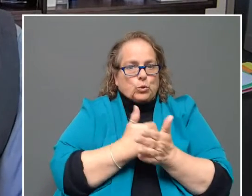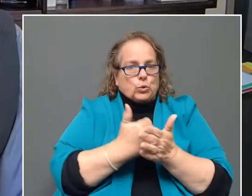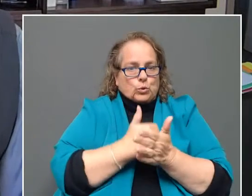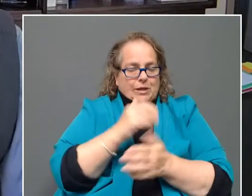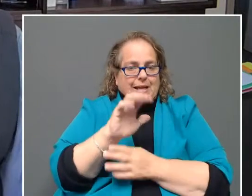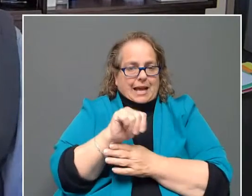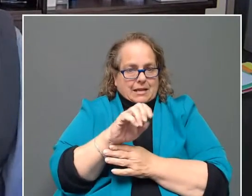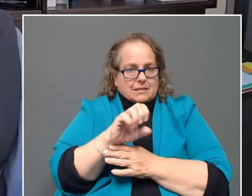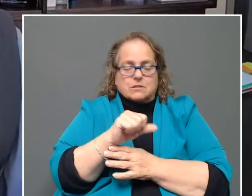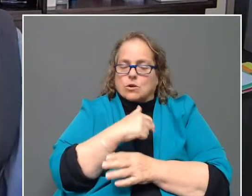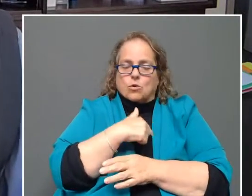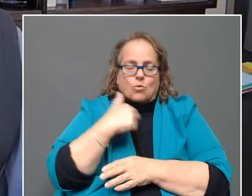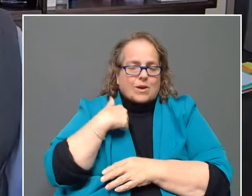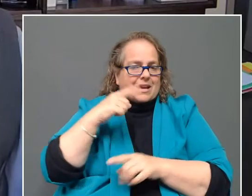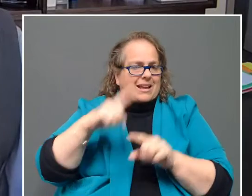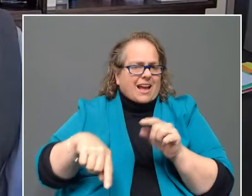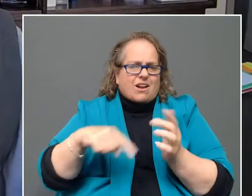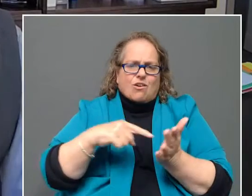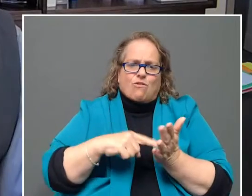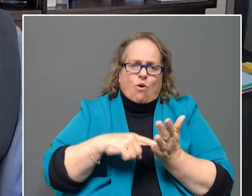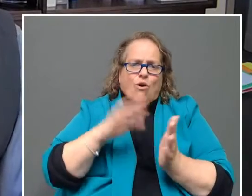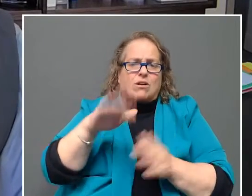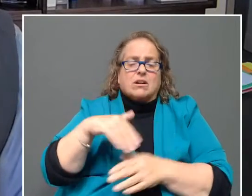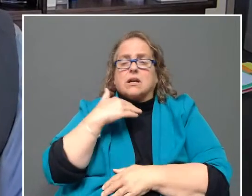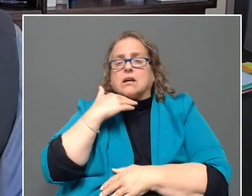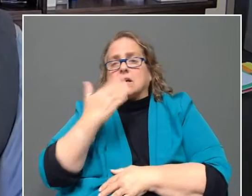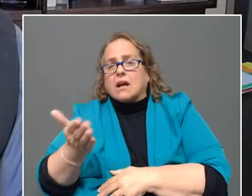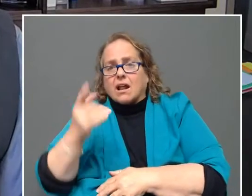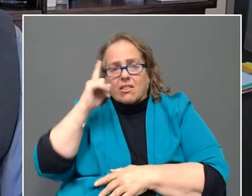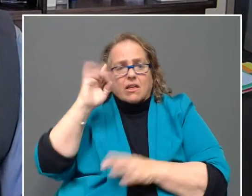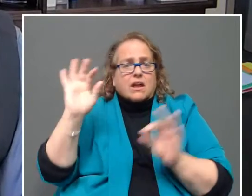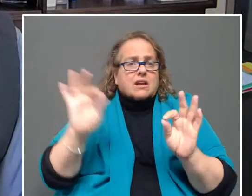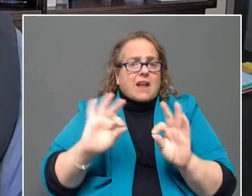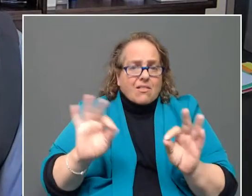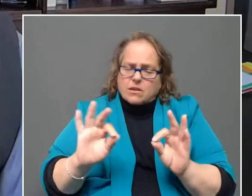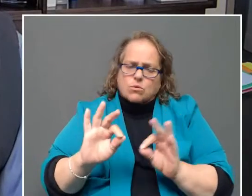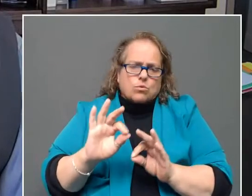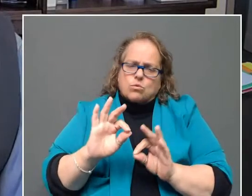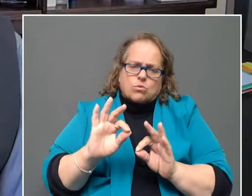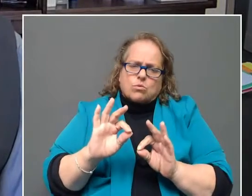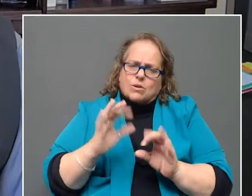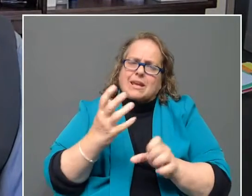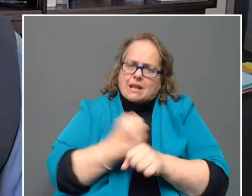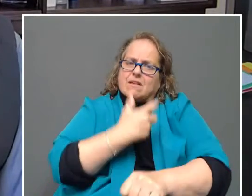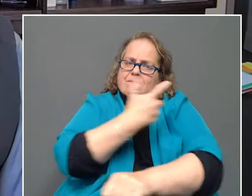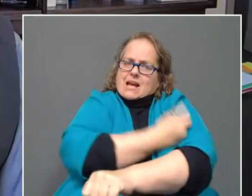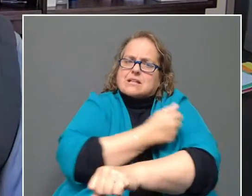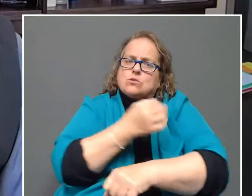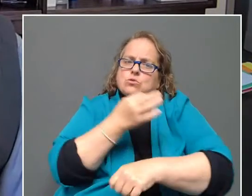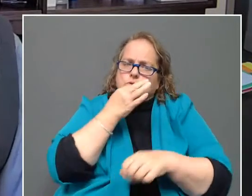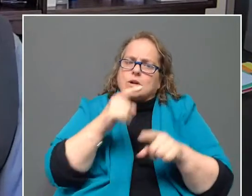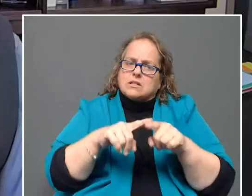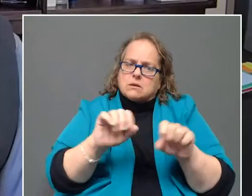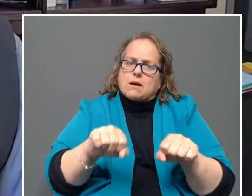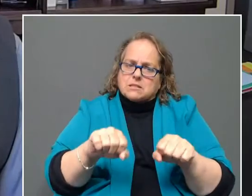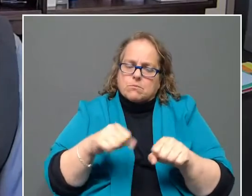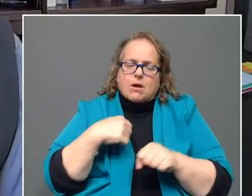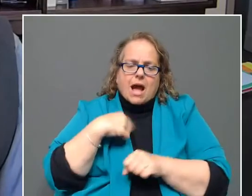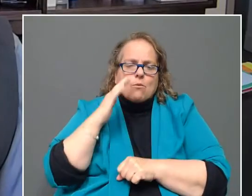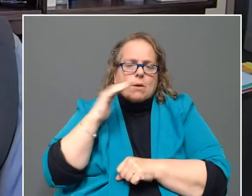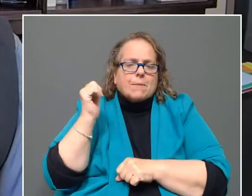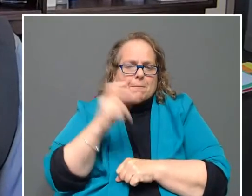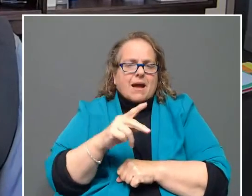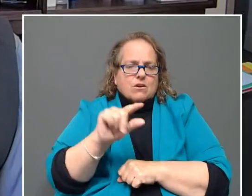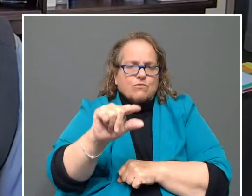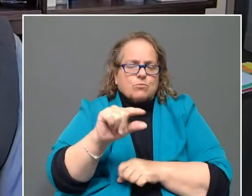be cavalier about this. So please get the vaccine as soon as you're able to. And as the governor said, I'll be back, I think, in a little bit to talk a little bit more. So thank